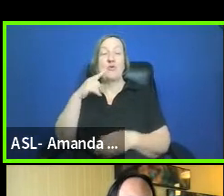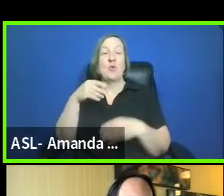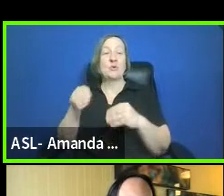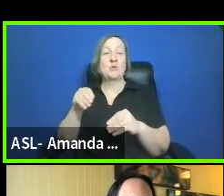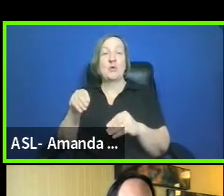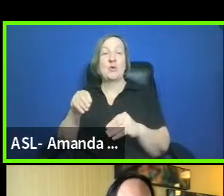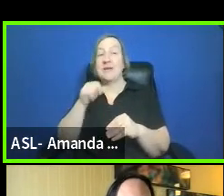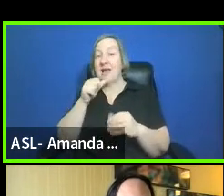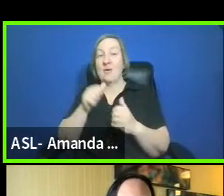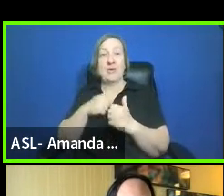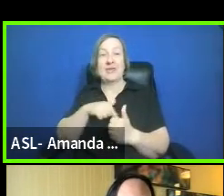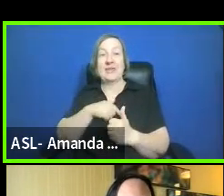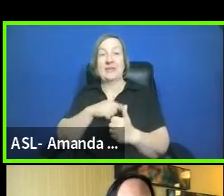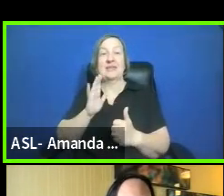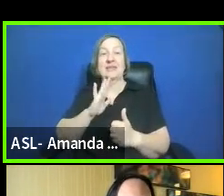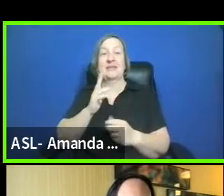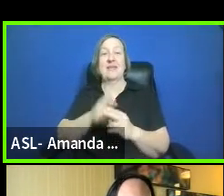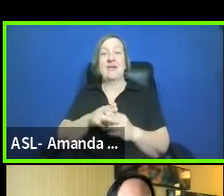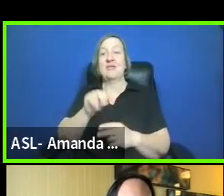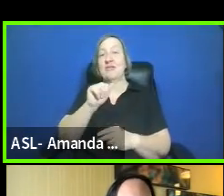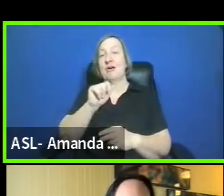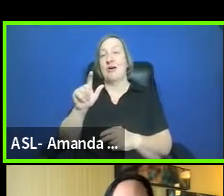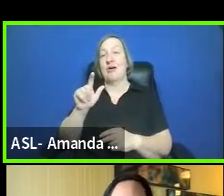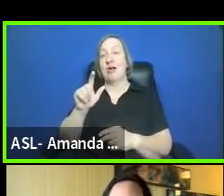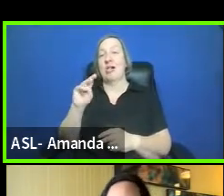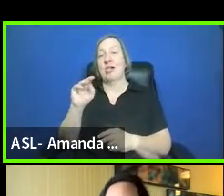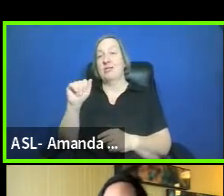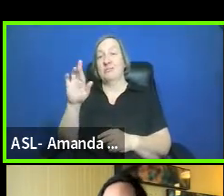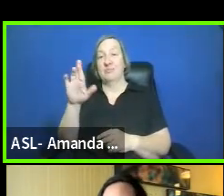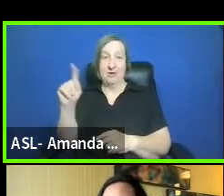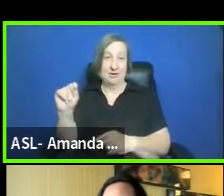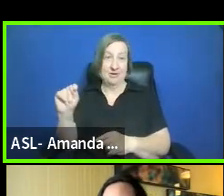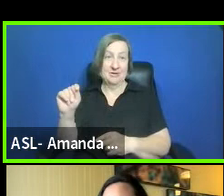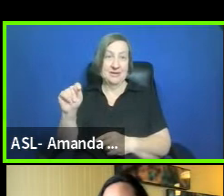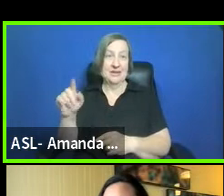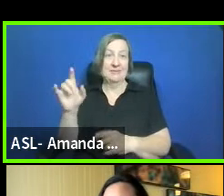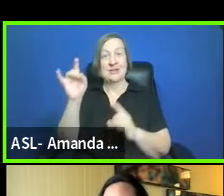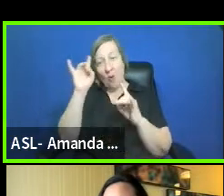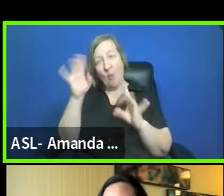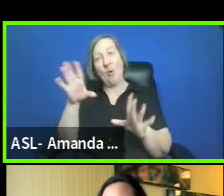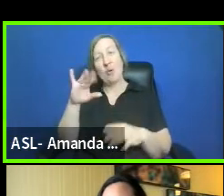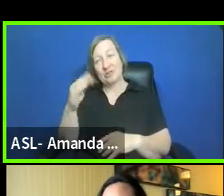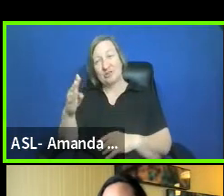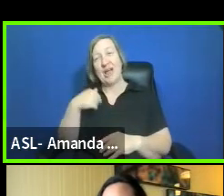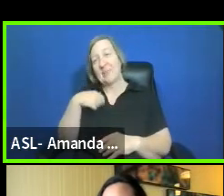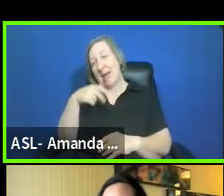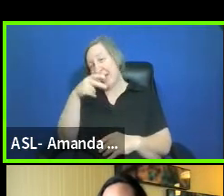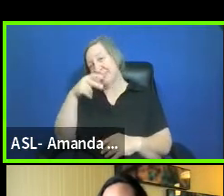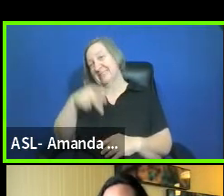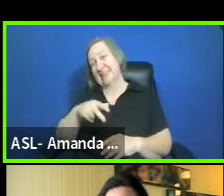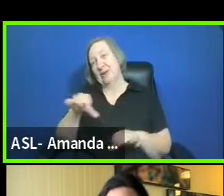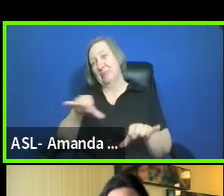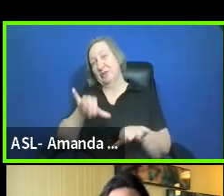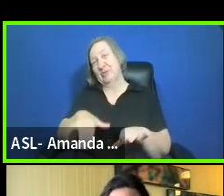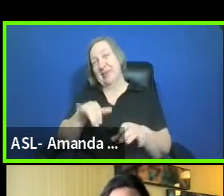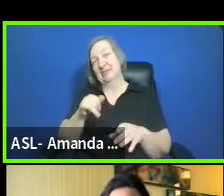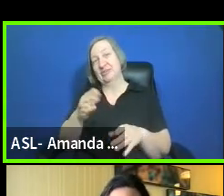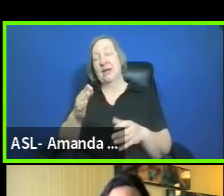a store called Allmart, and it was a horrible job, and I was terrible at it. So